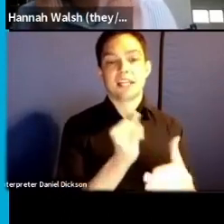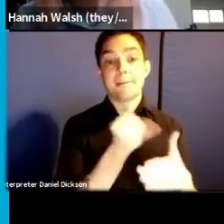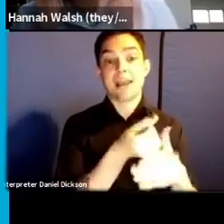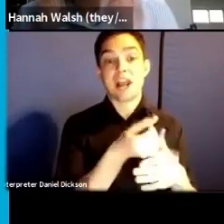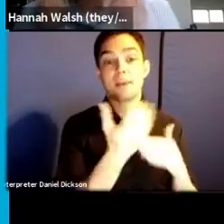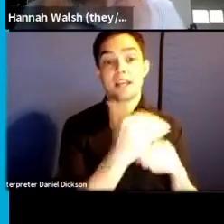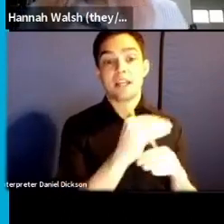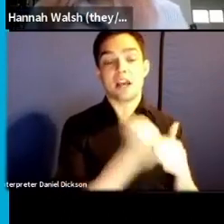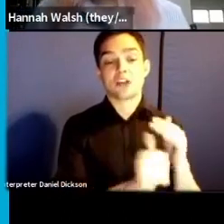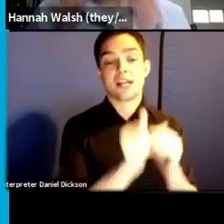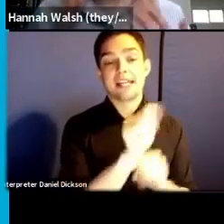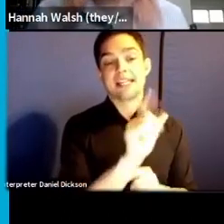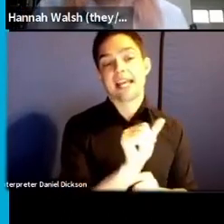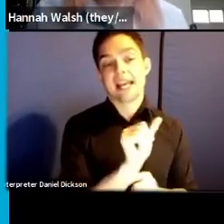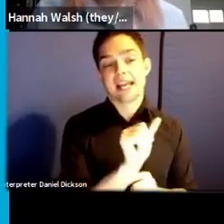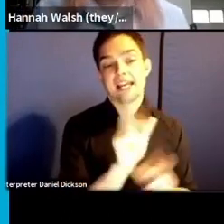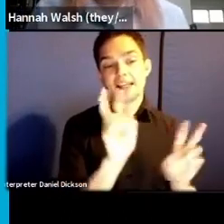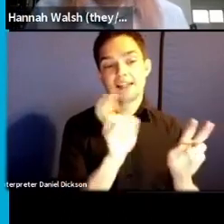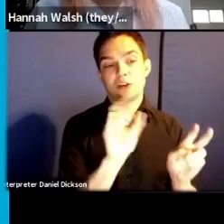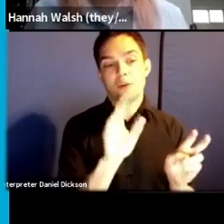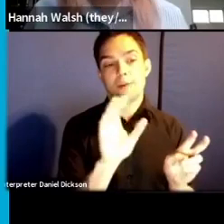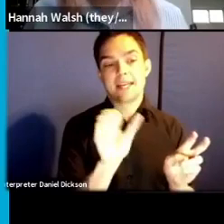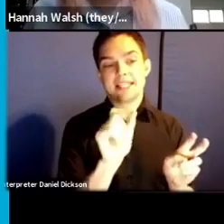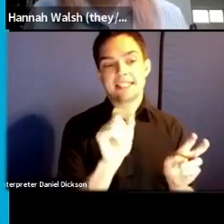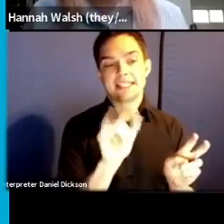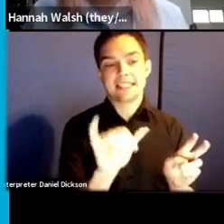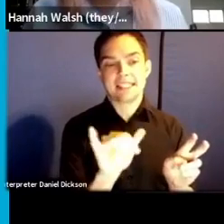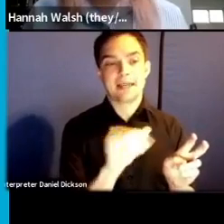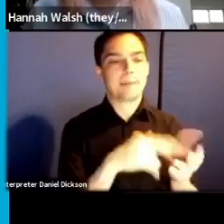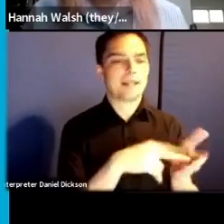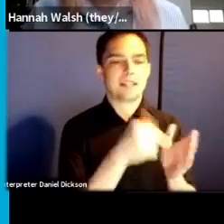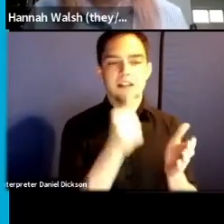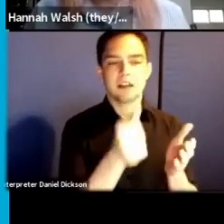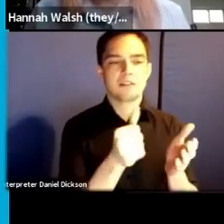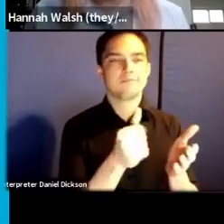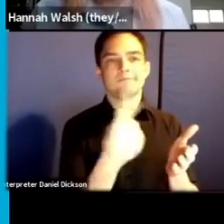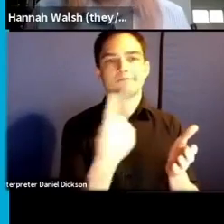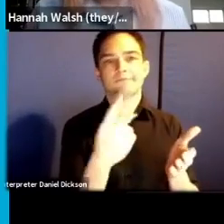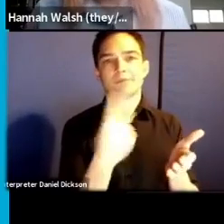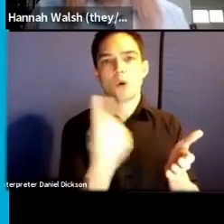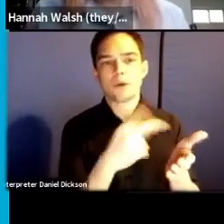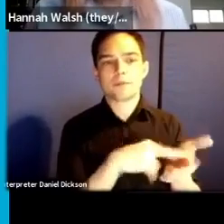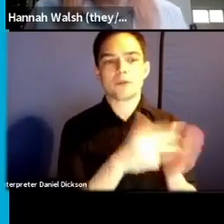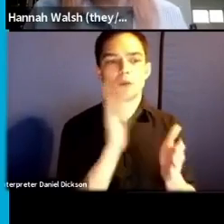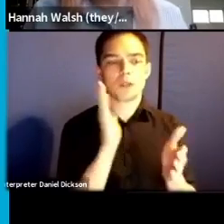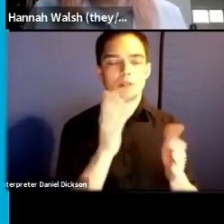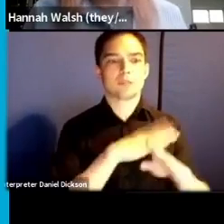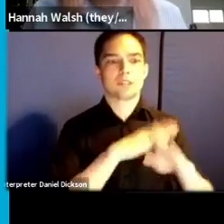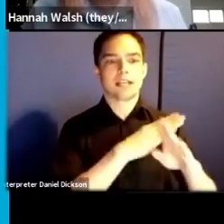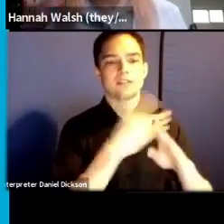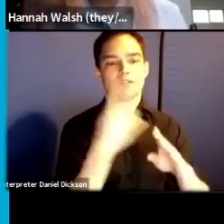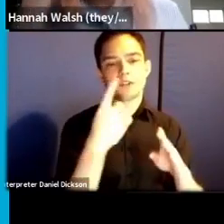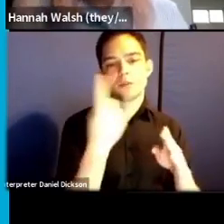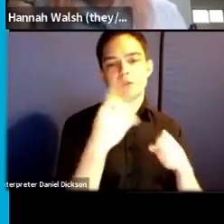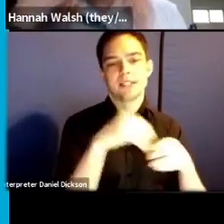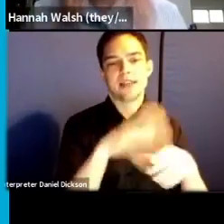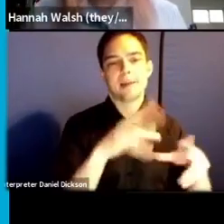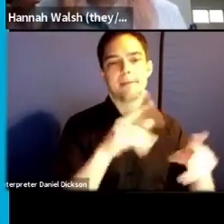the ADA. So you wouldn't necessarily get protection for your status as someone in that